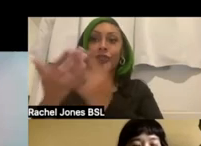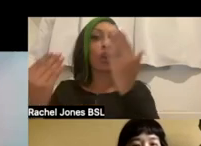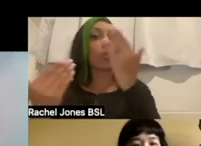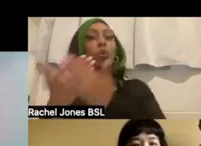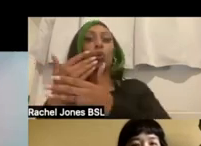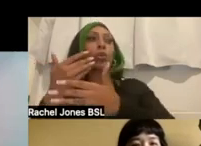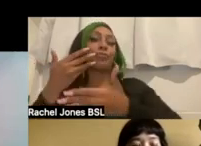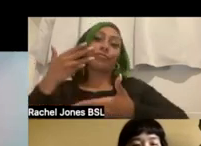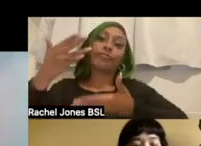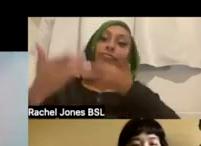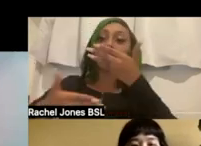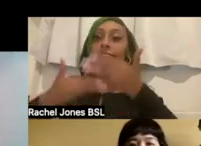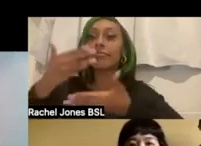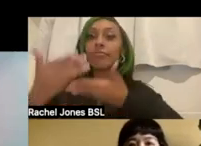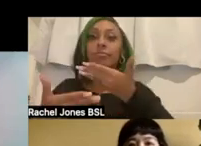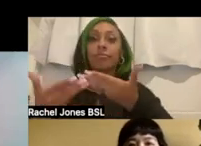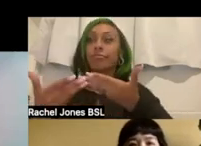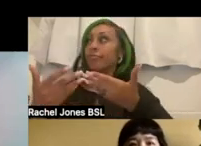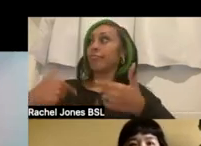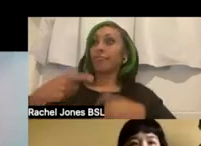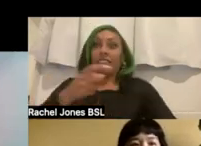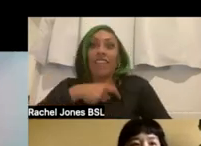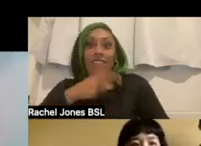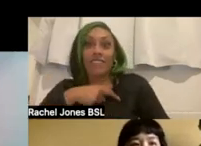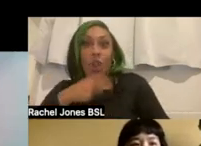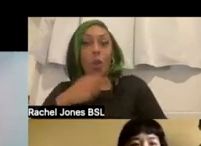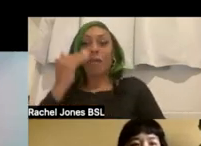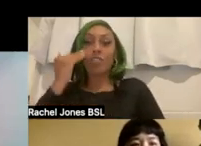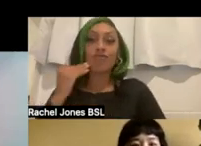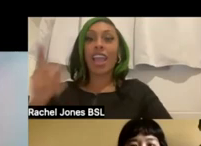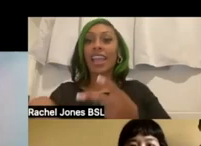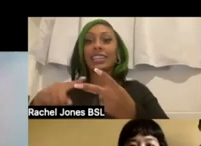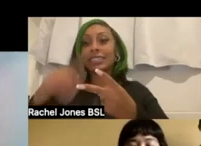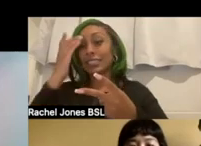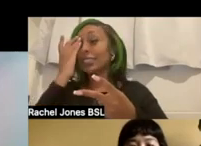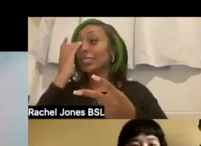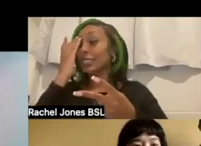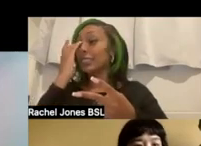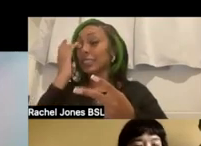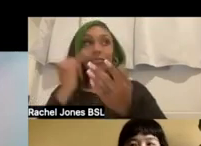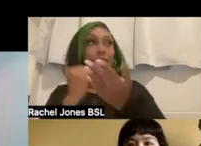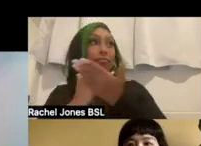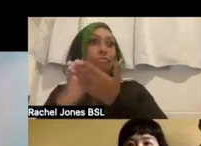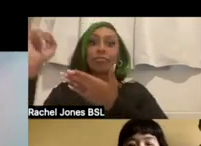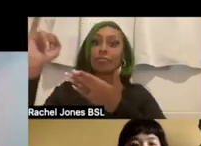xenophobia, neo-orientalism, and neoliberalism. So far, so